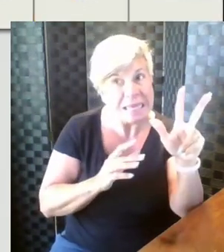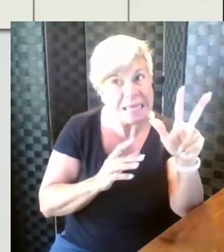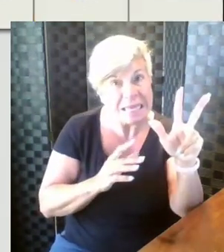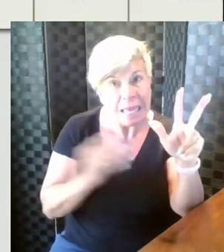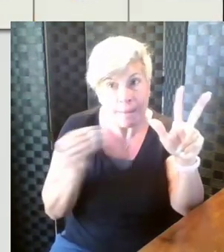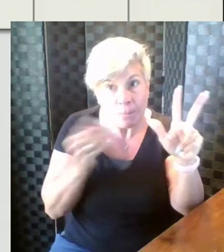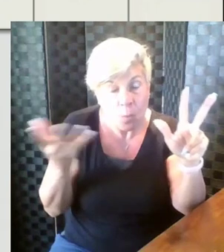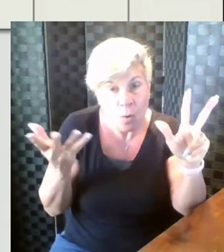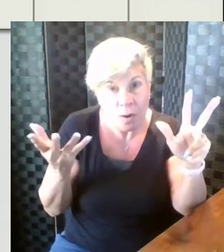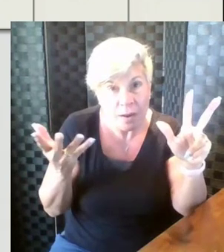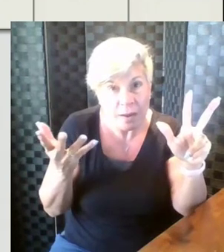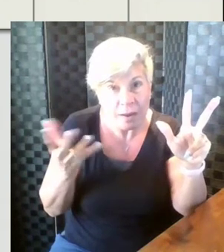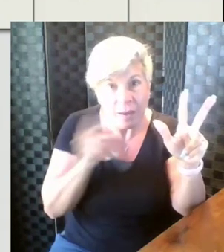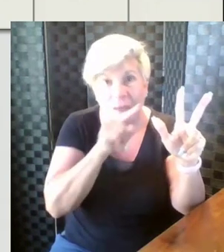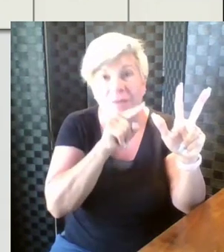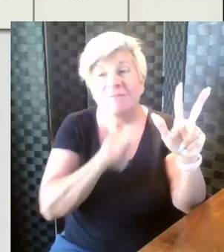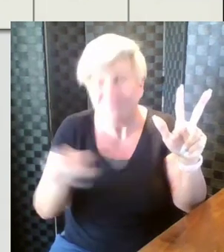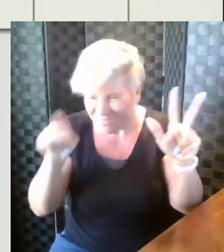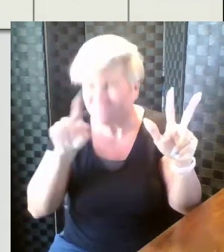3,